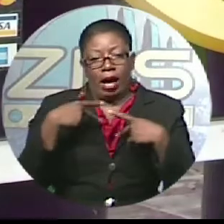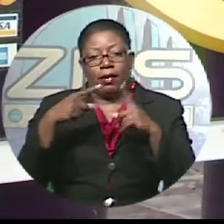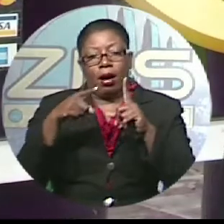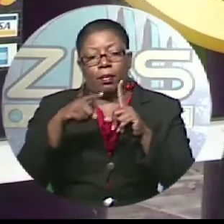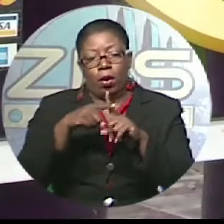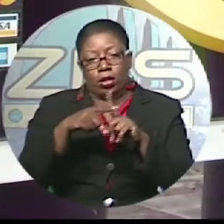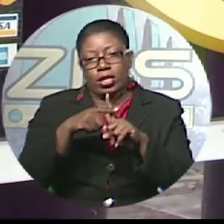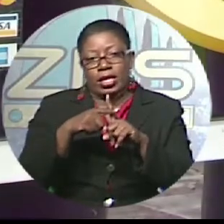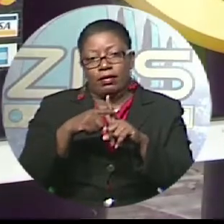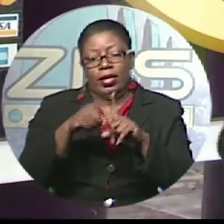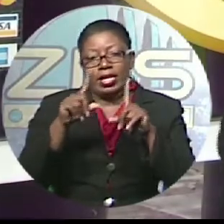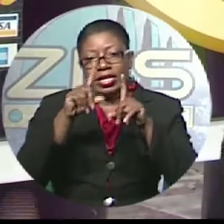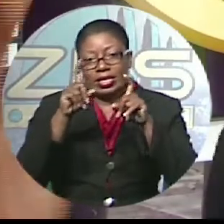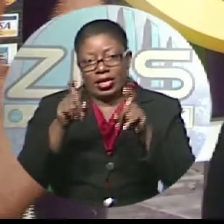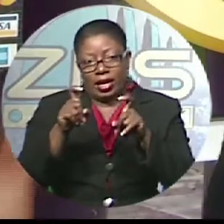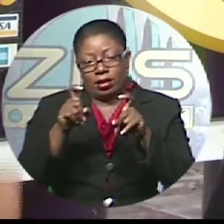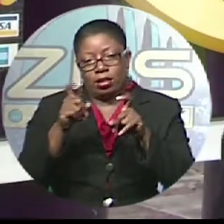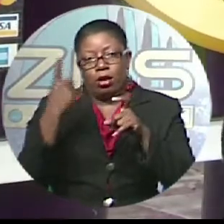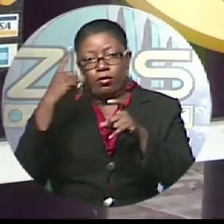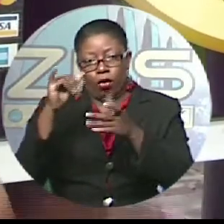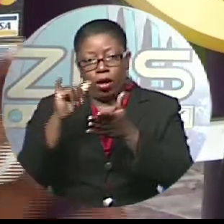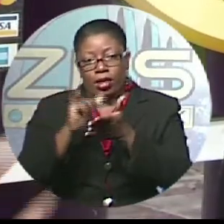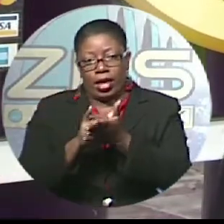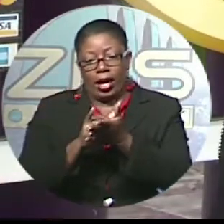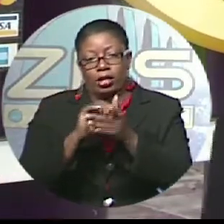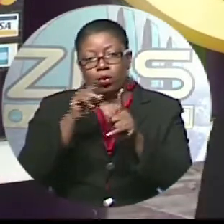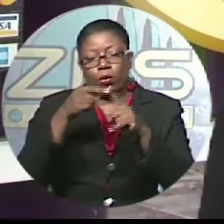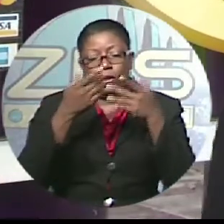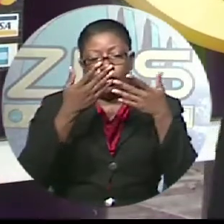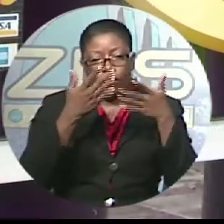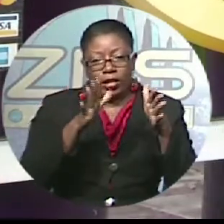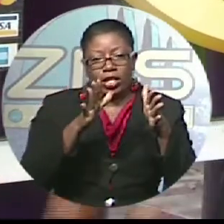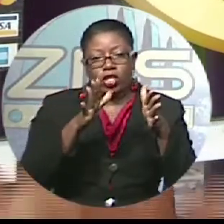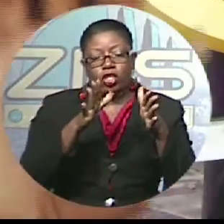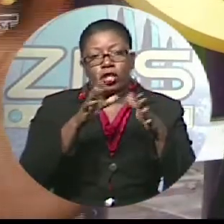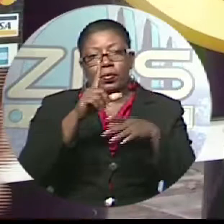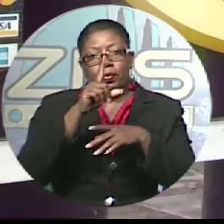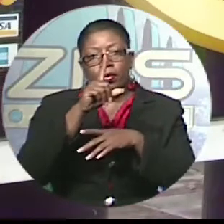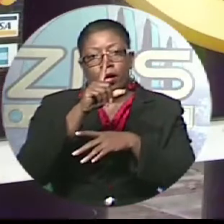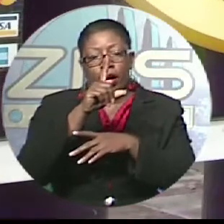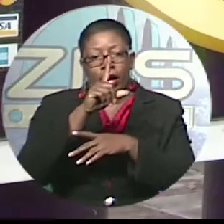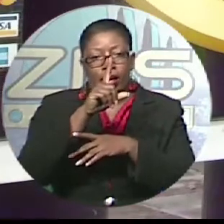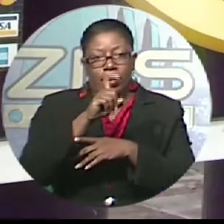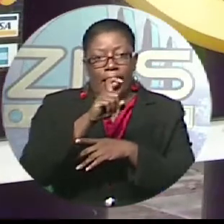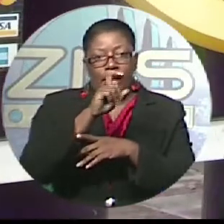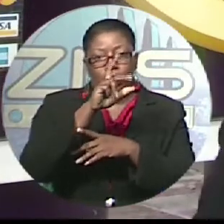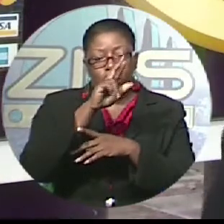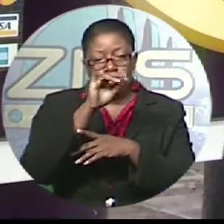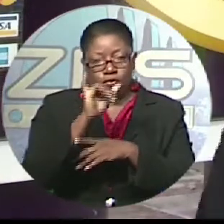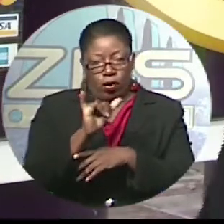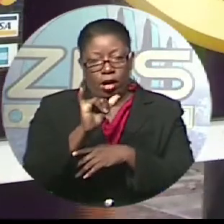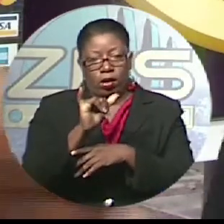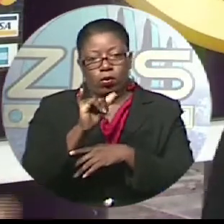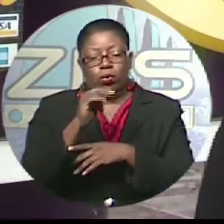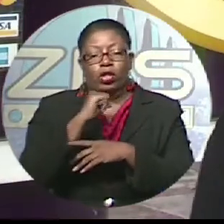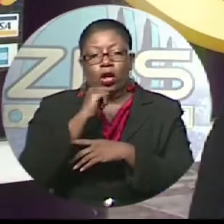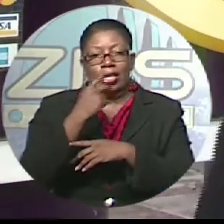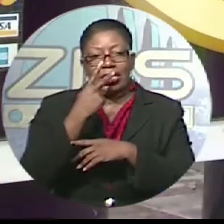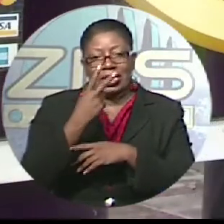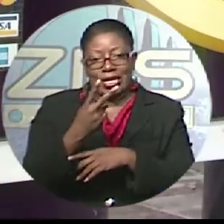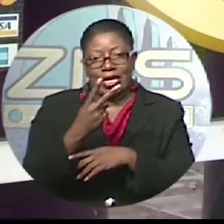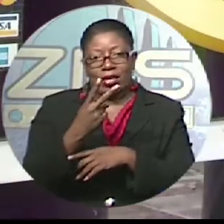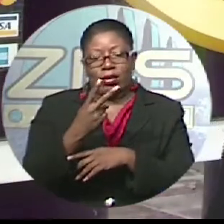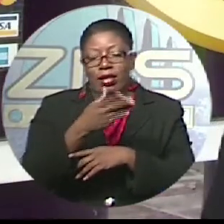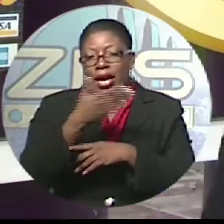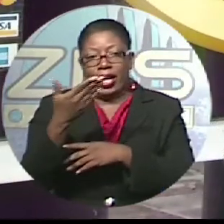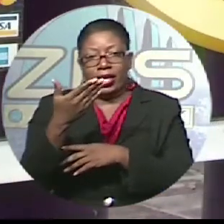test for being exposed. But when we've done x-rays on most of those patients, we have not seen any evidence of TB. So those patients are then put